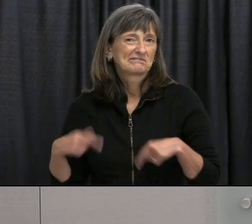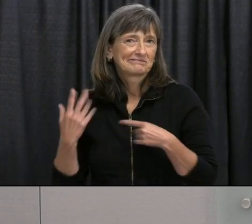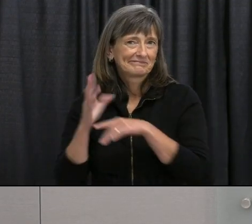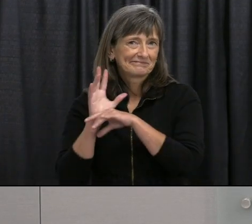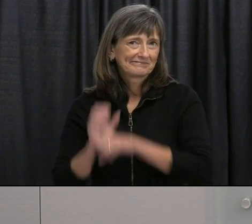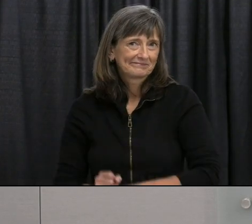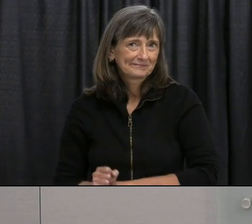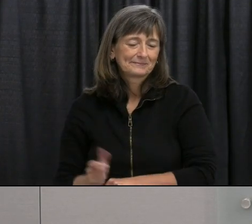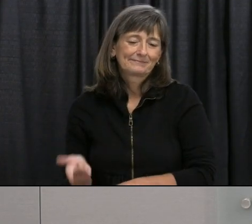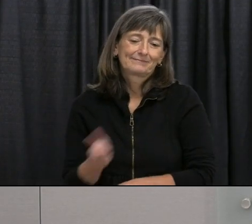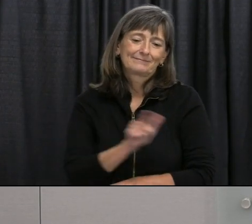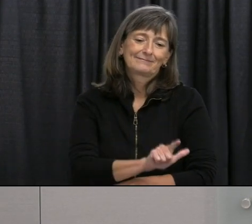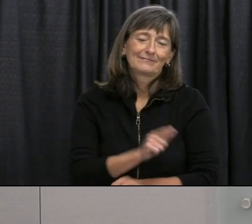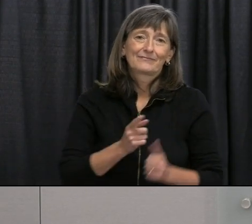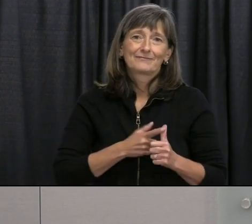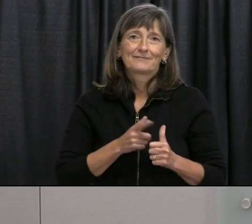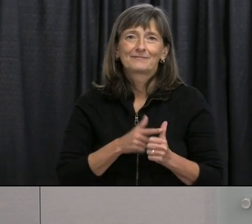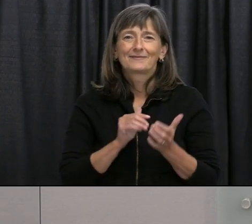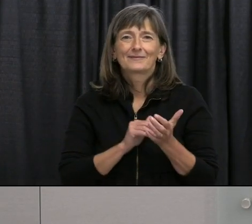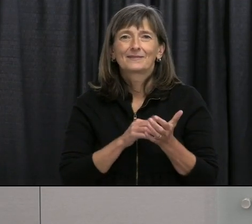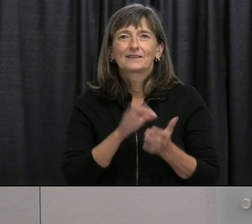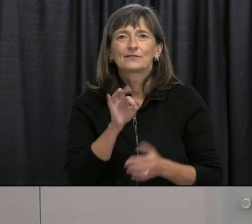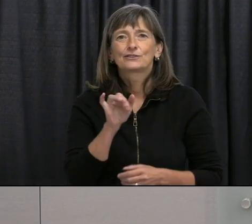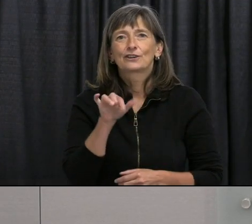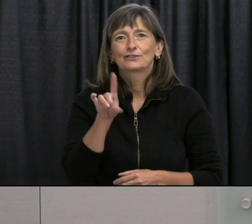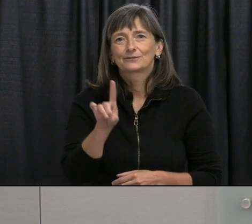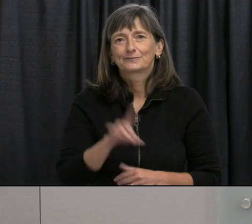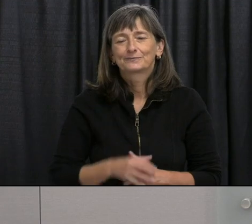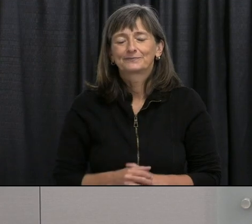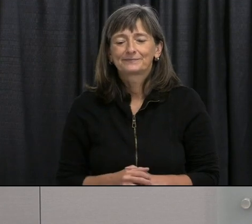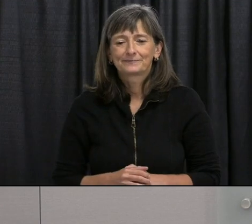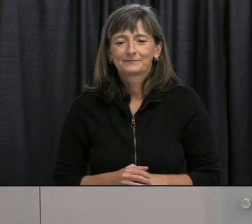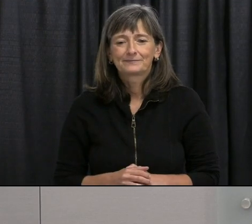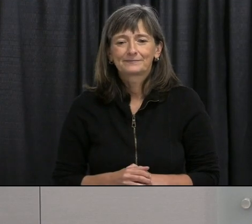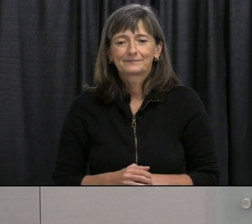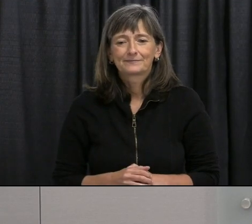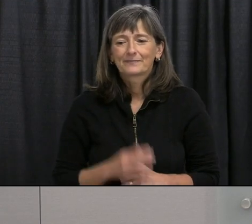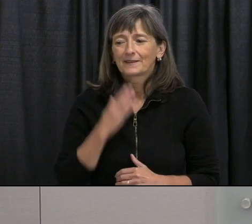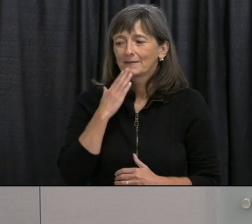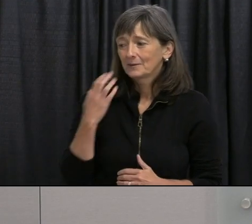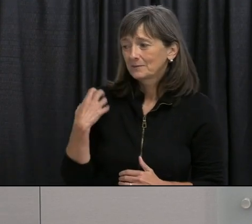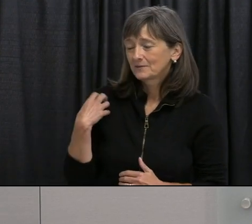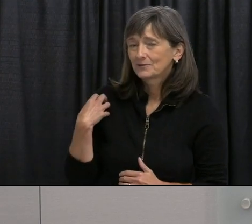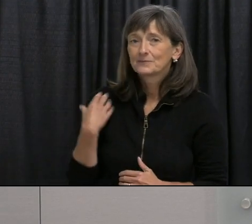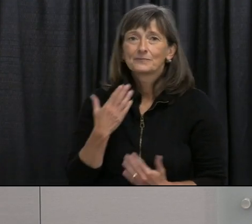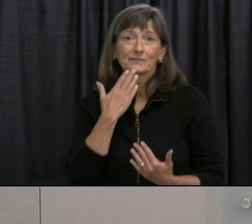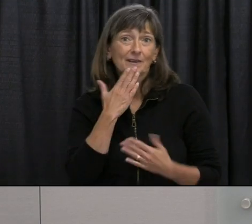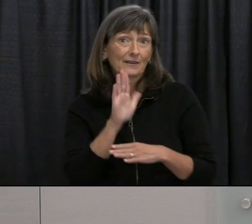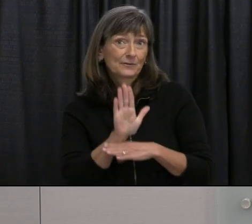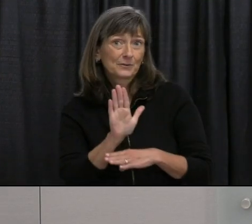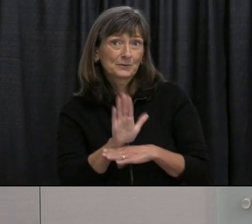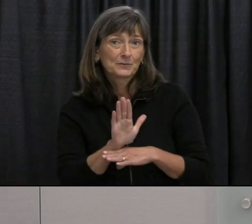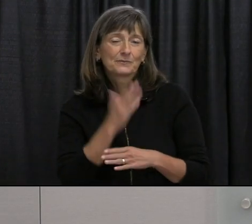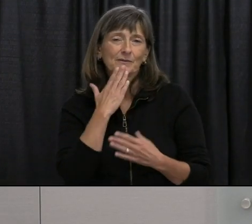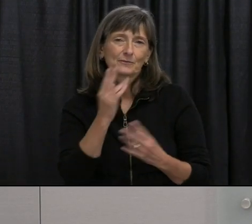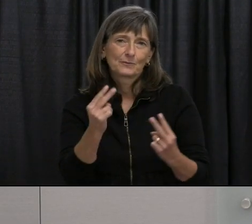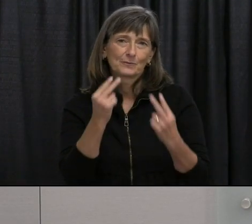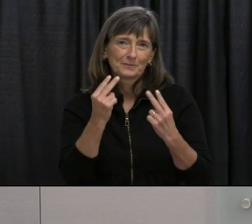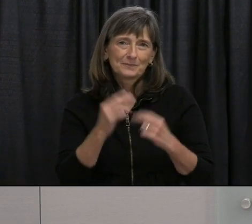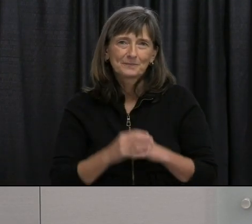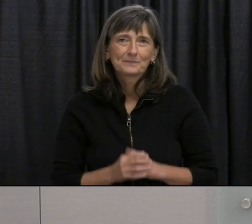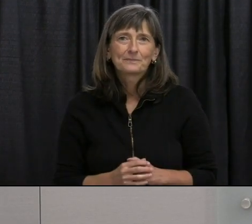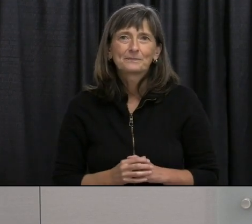turn things over to Dr. Fitzgerald, our Chief Medical Officer of Health. Thank you, Minister. Good afternoon, everyone, and thanks for joining us